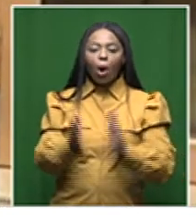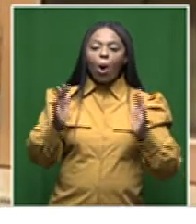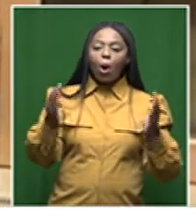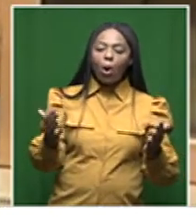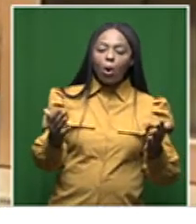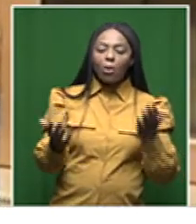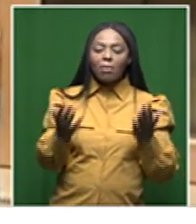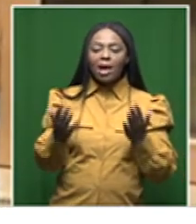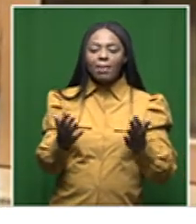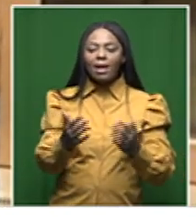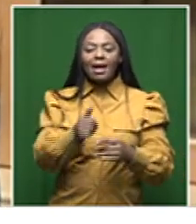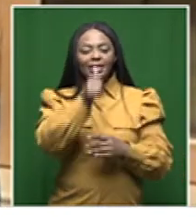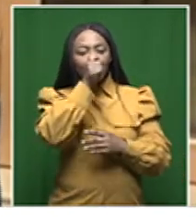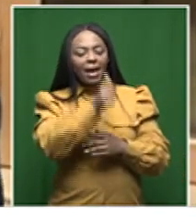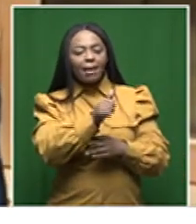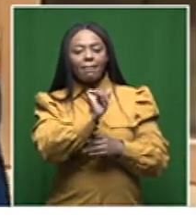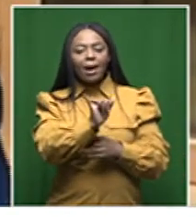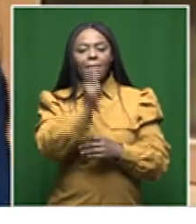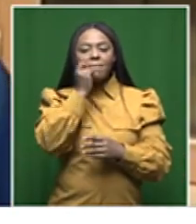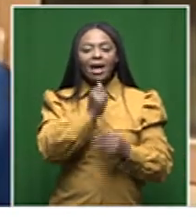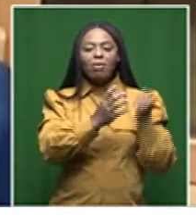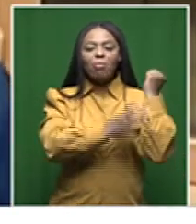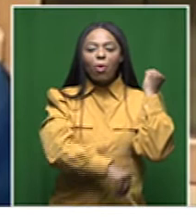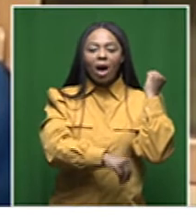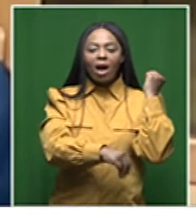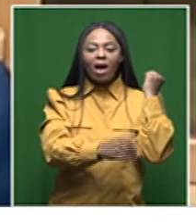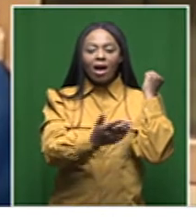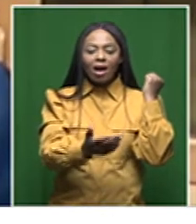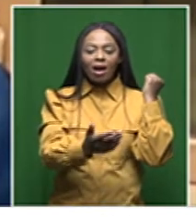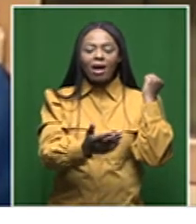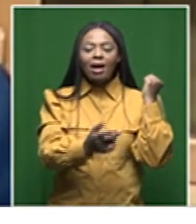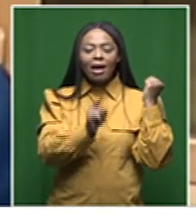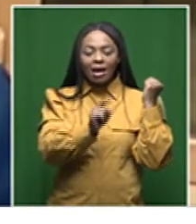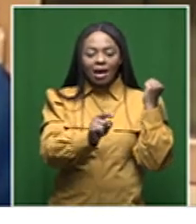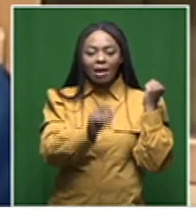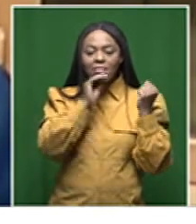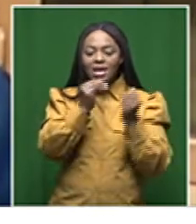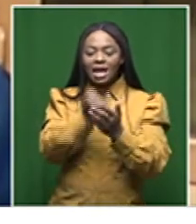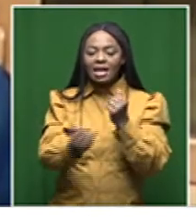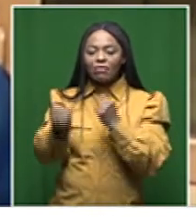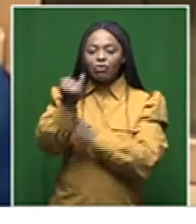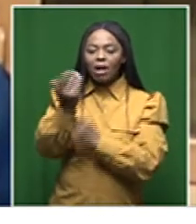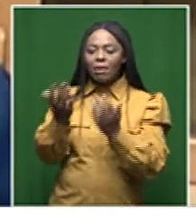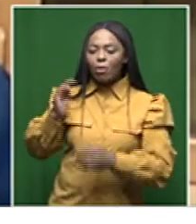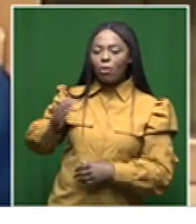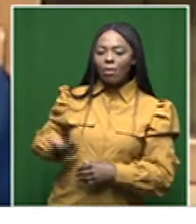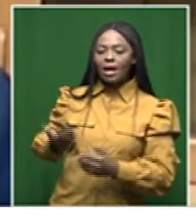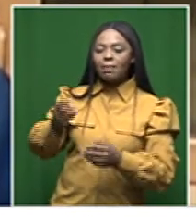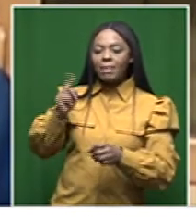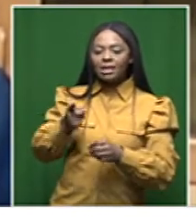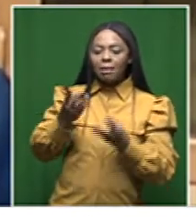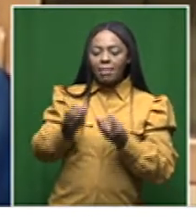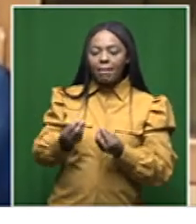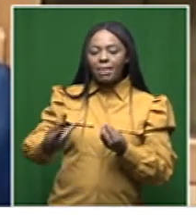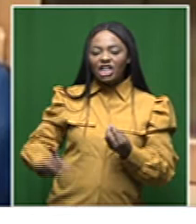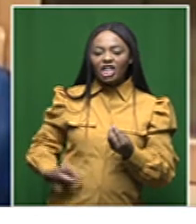poor sperm from the man. So in that space, meaning that individual or the female will get the injections to build the